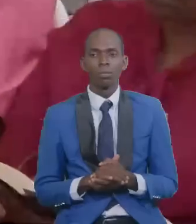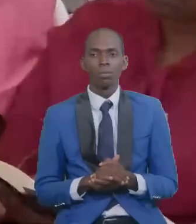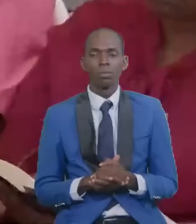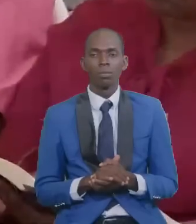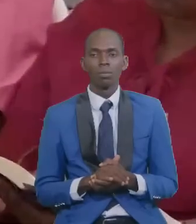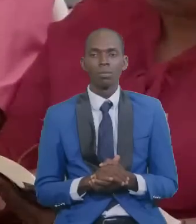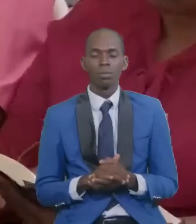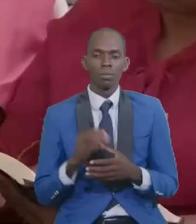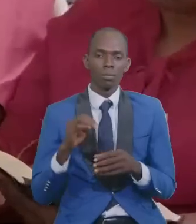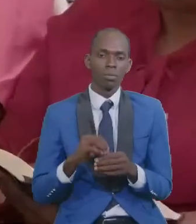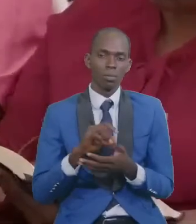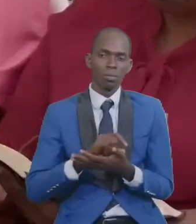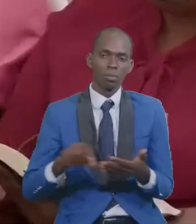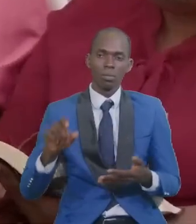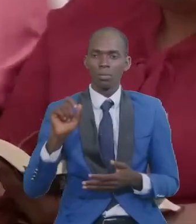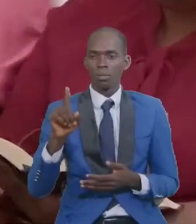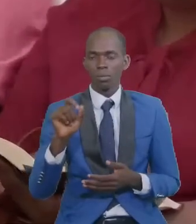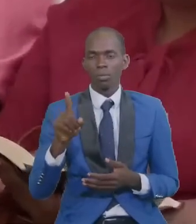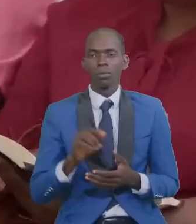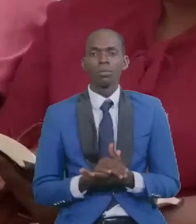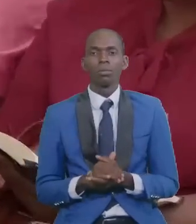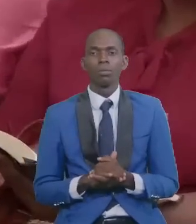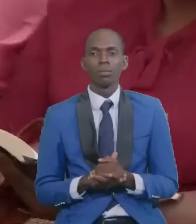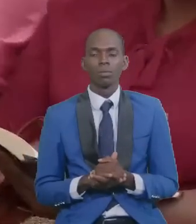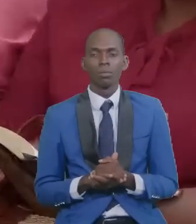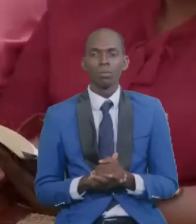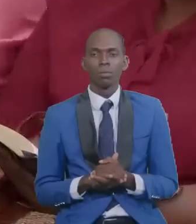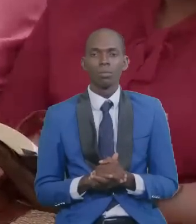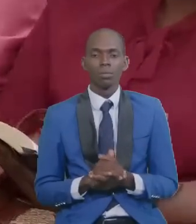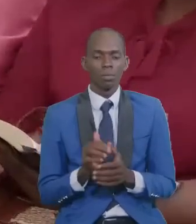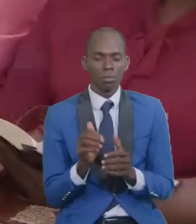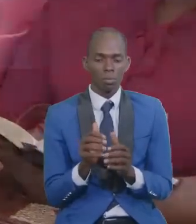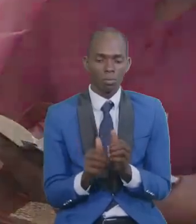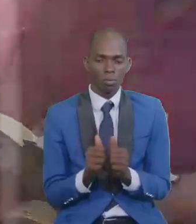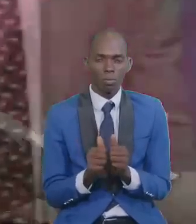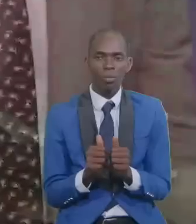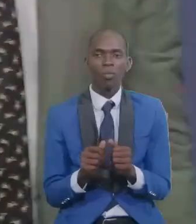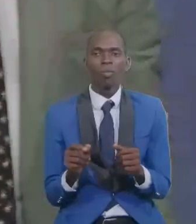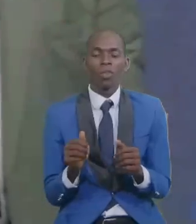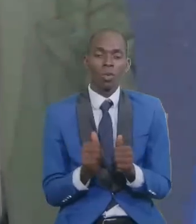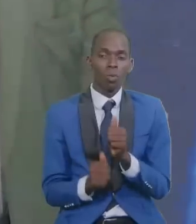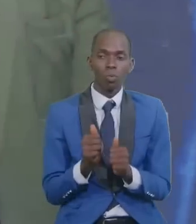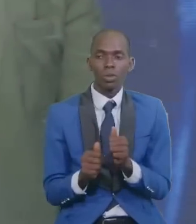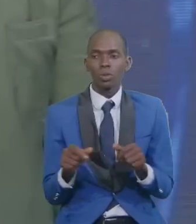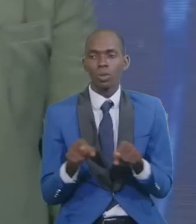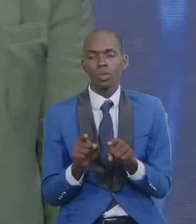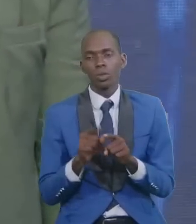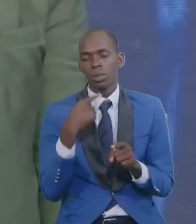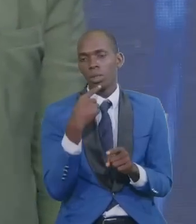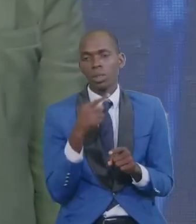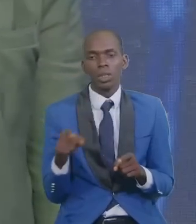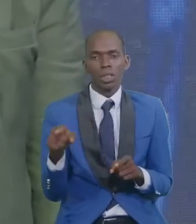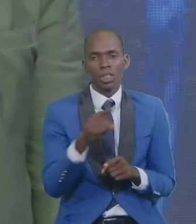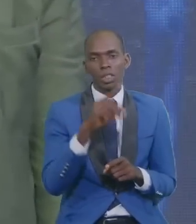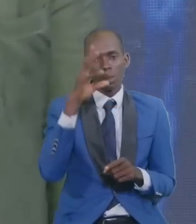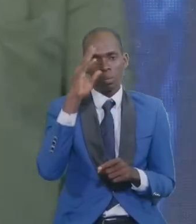In verse 11, which also said, ye men of Galilee,